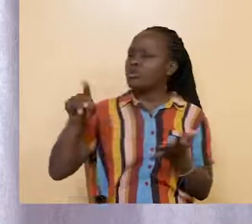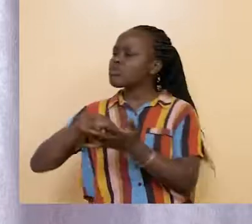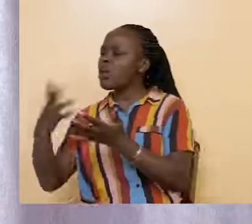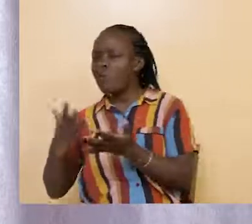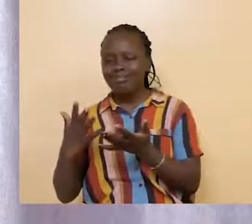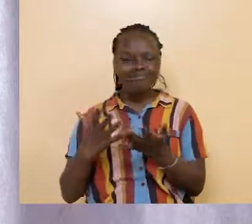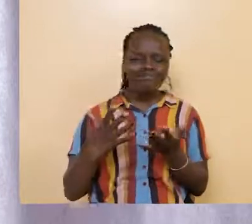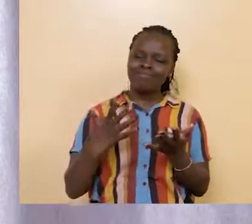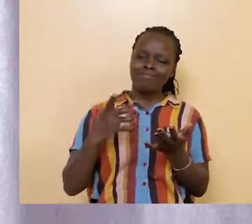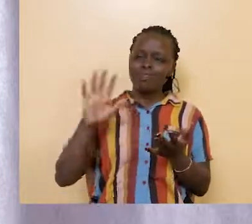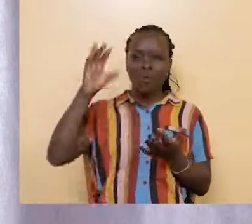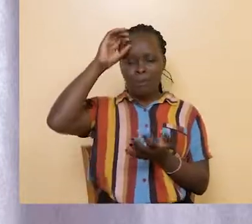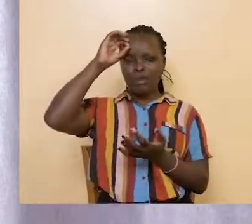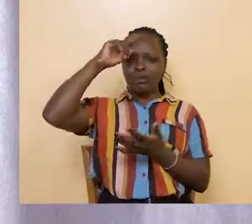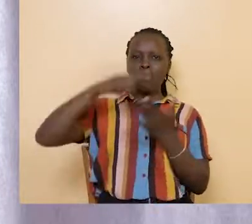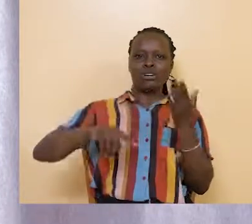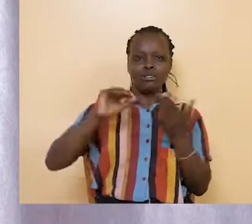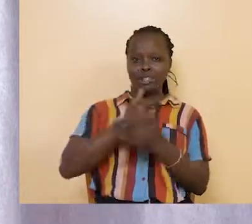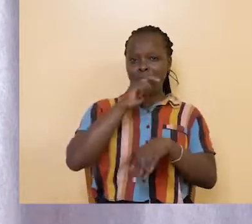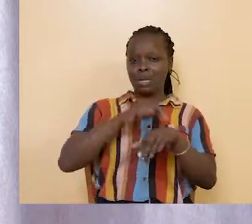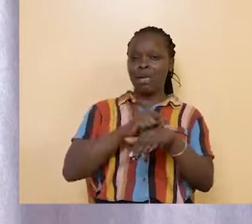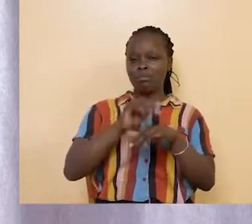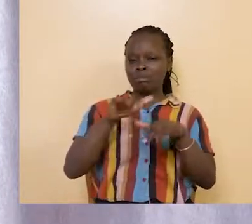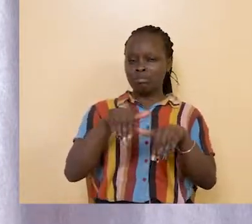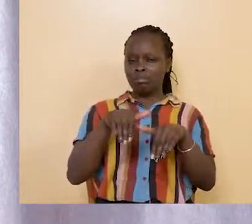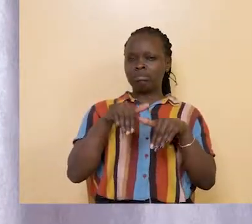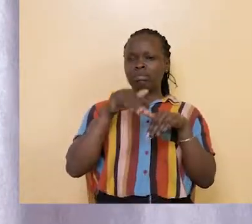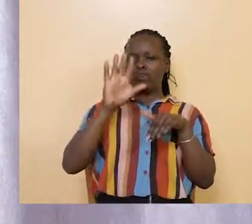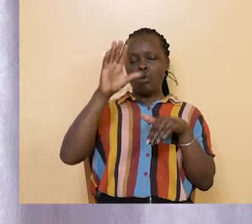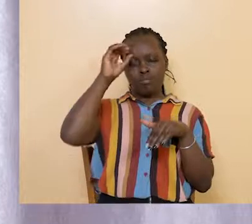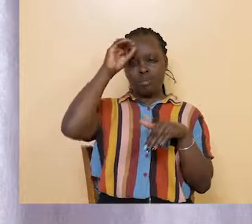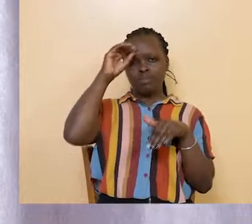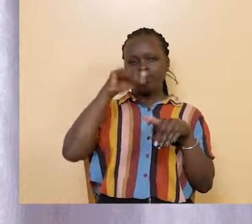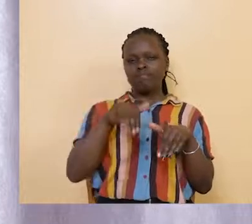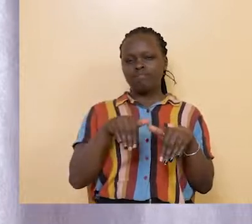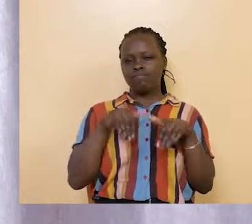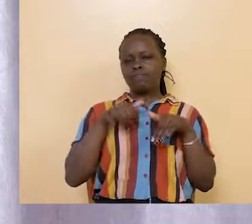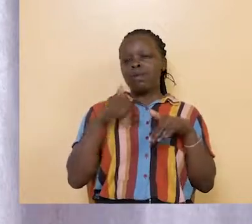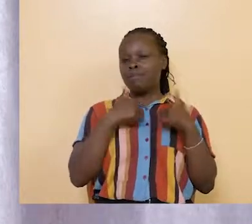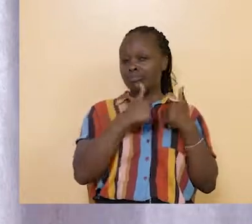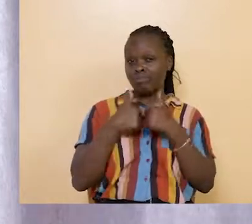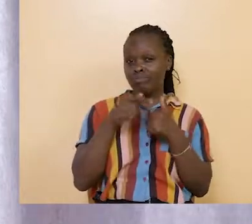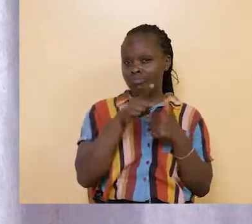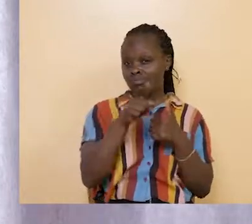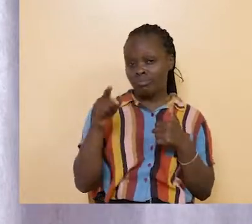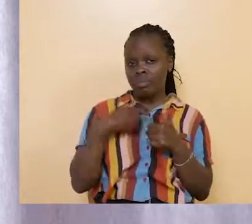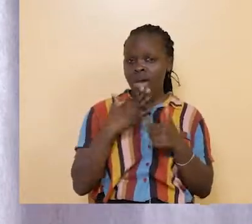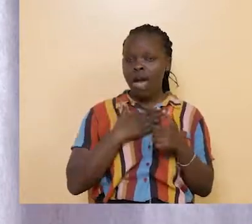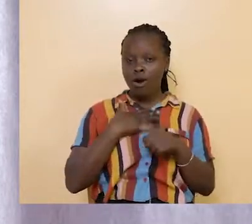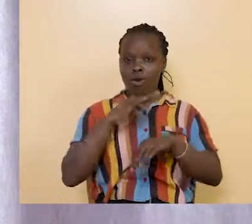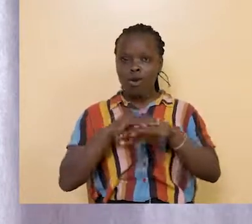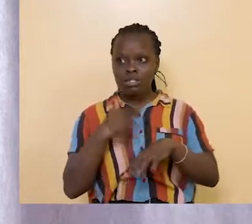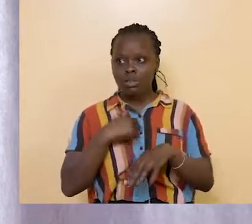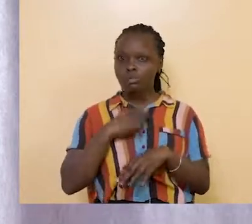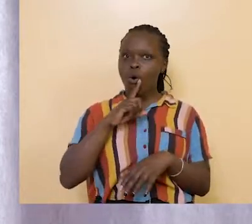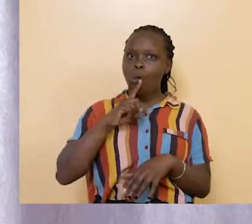do you stand on this issue? What's your opinion on this issue? But I challenge us today that our call and the